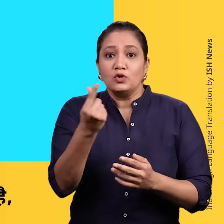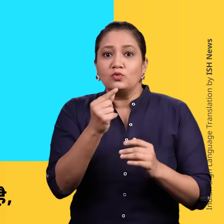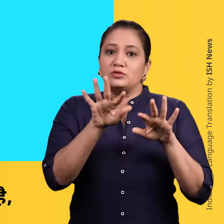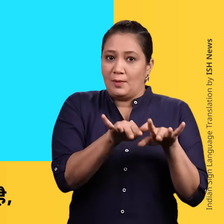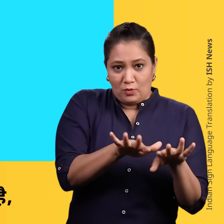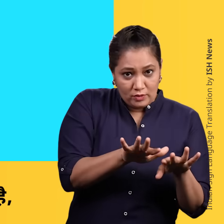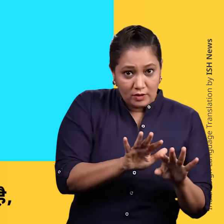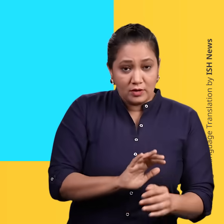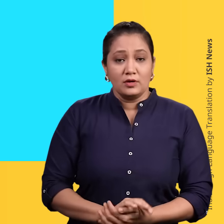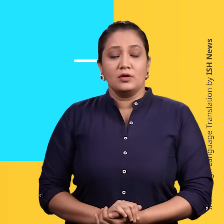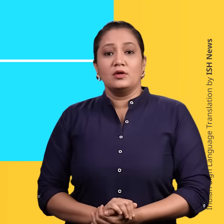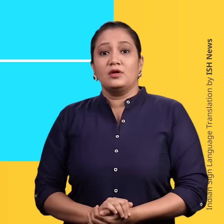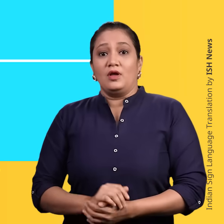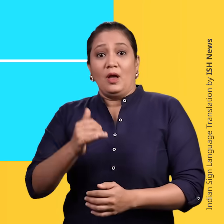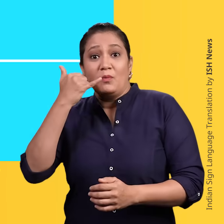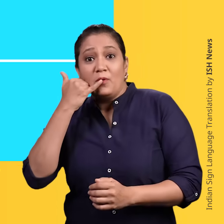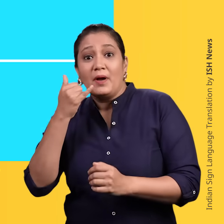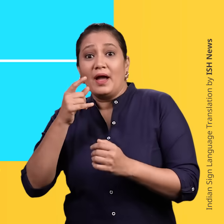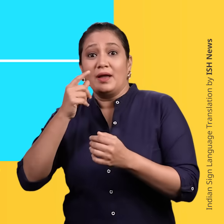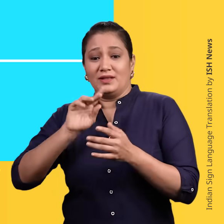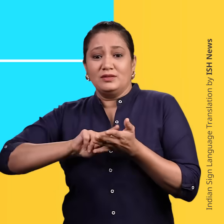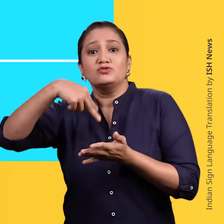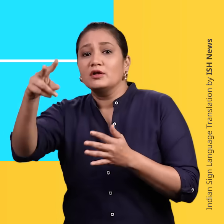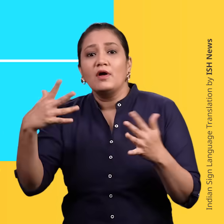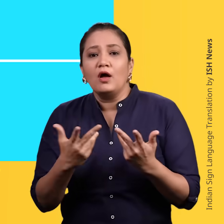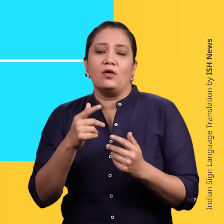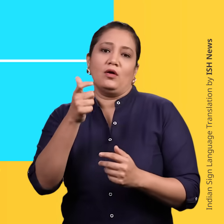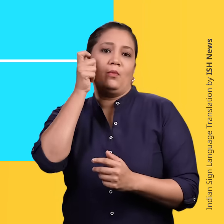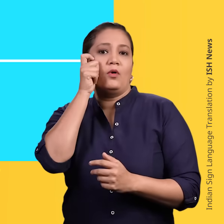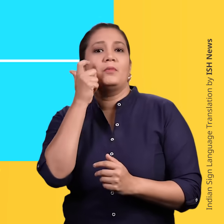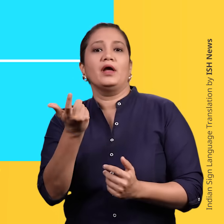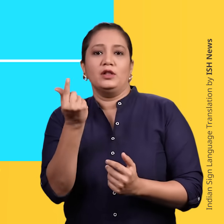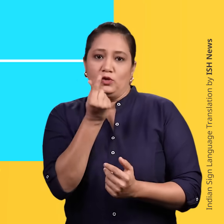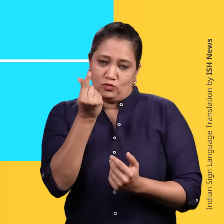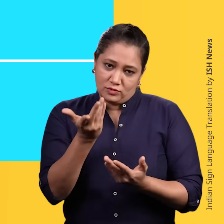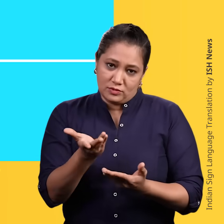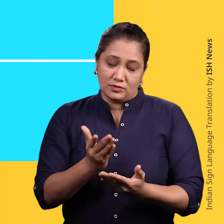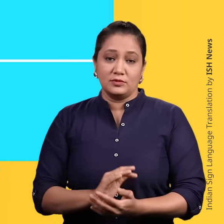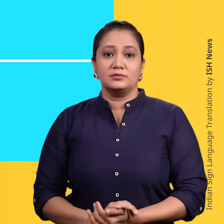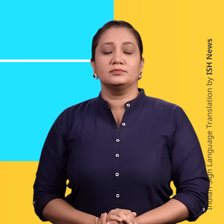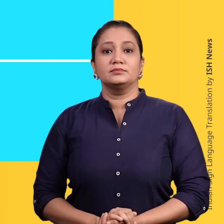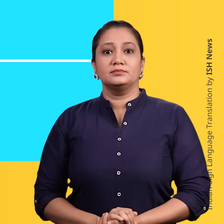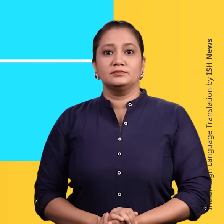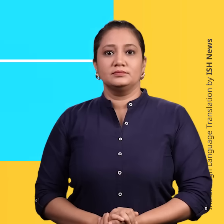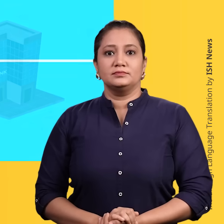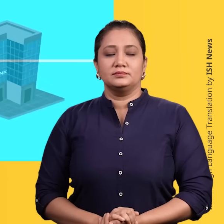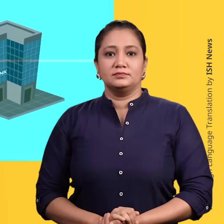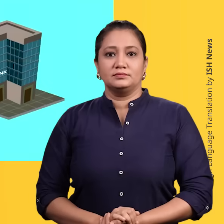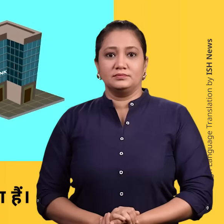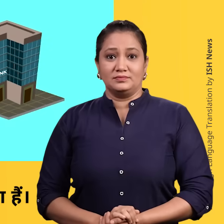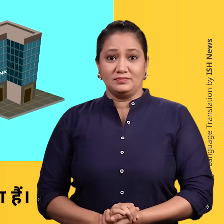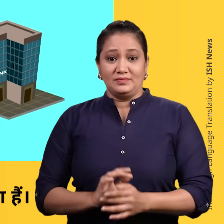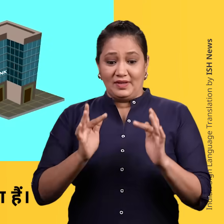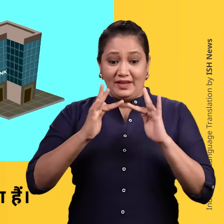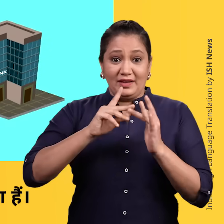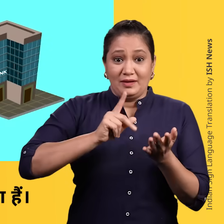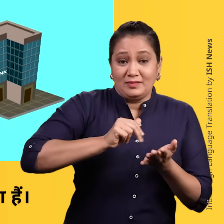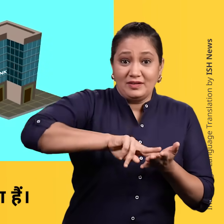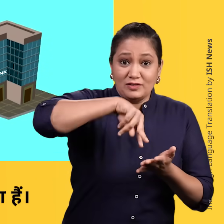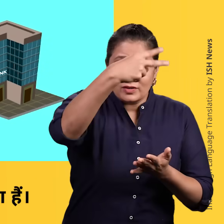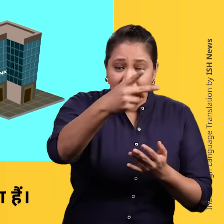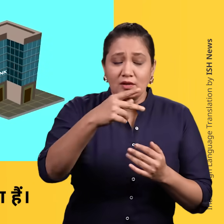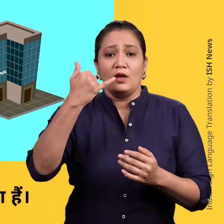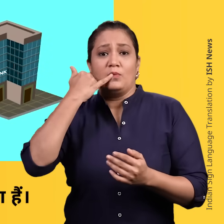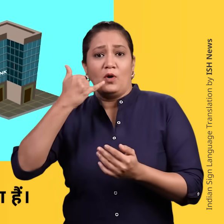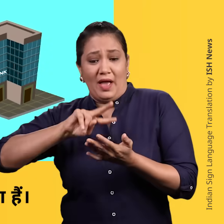the use of a computer, mobile banking can be done using your mobile phone. Internet